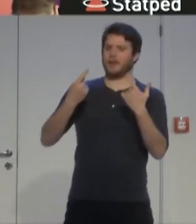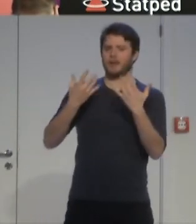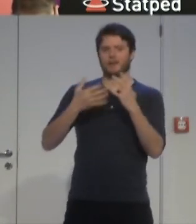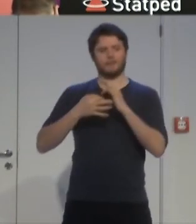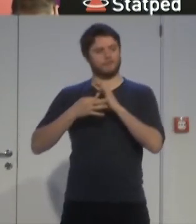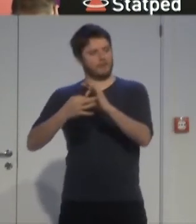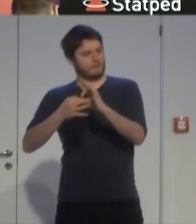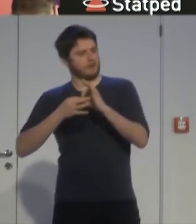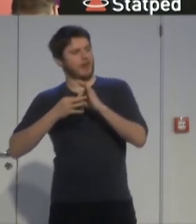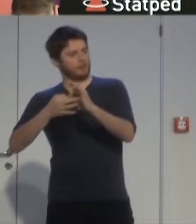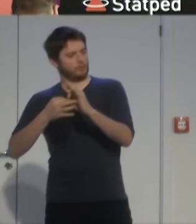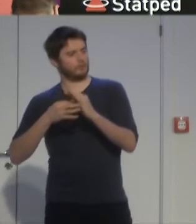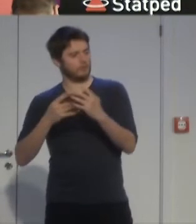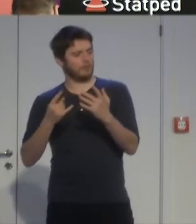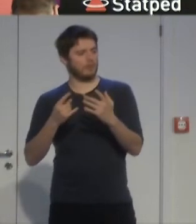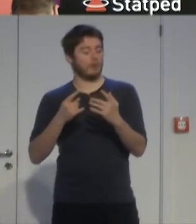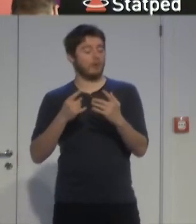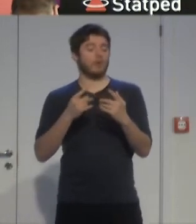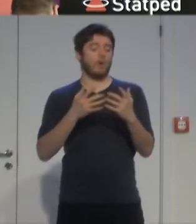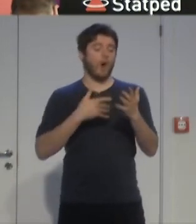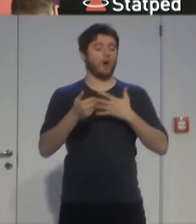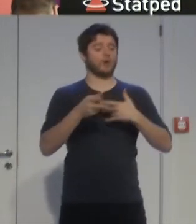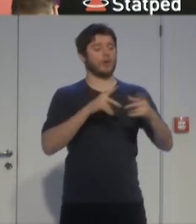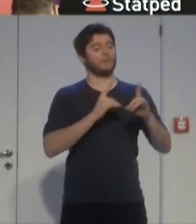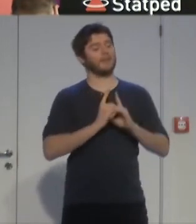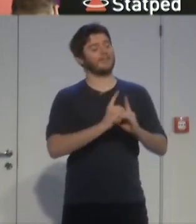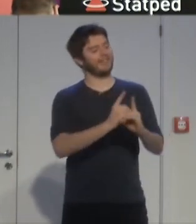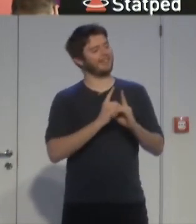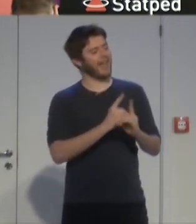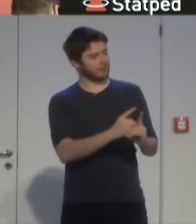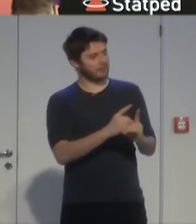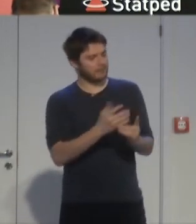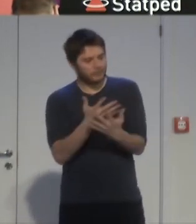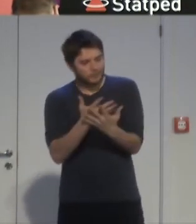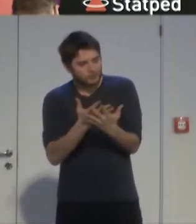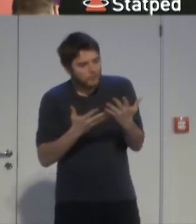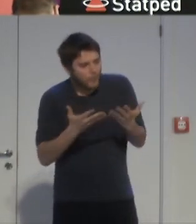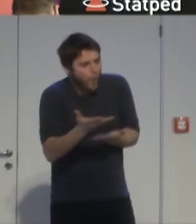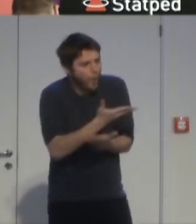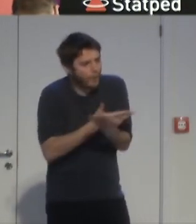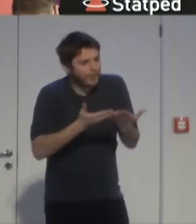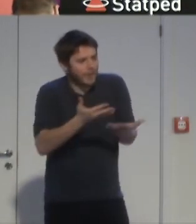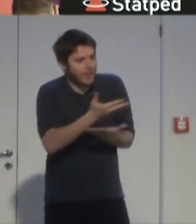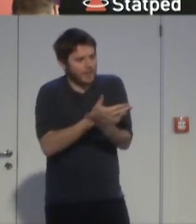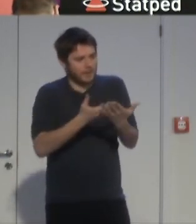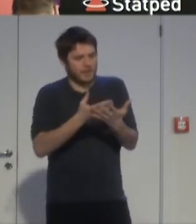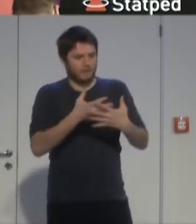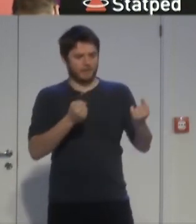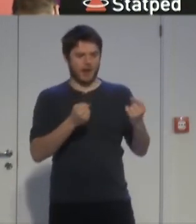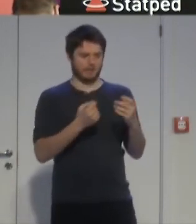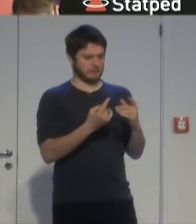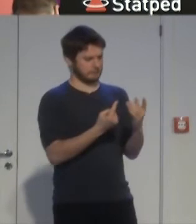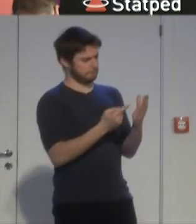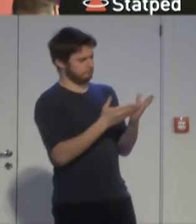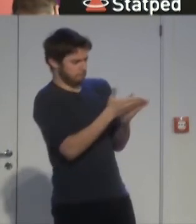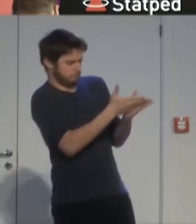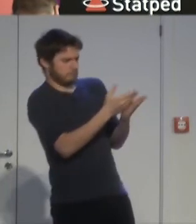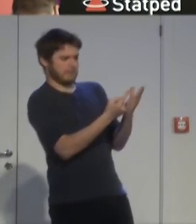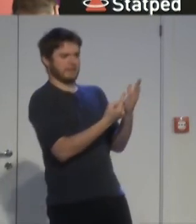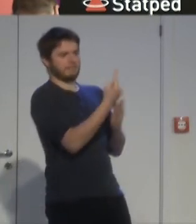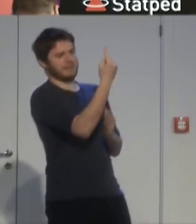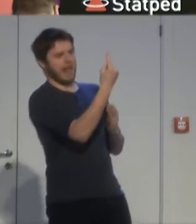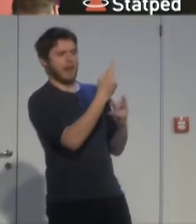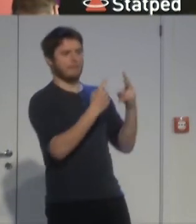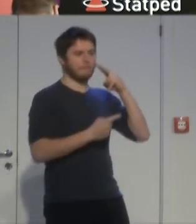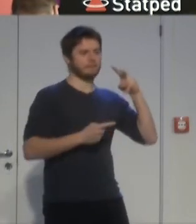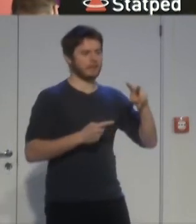relations. And it has to do with identity, so that languaging is from a particular perspective, like I said. It